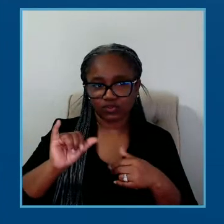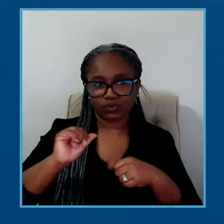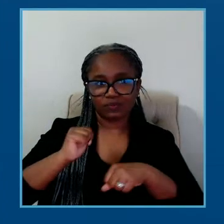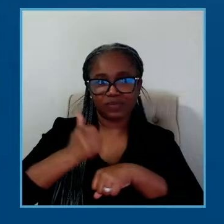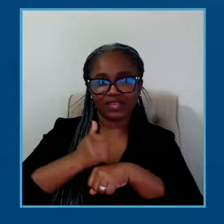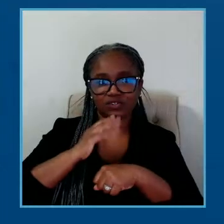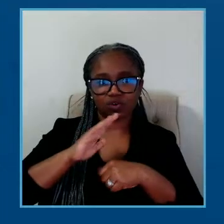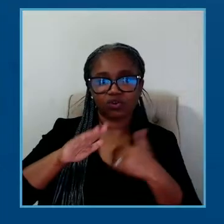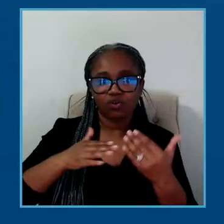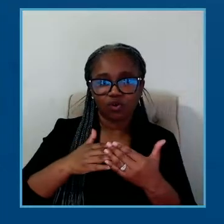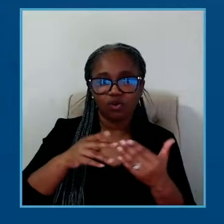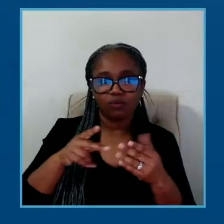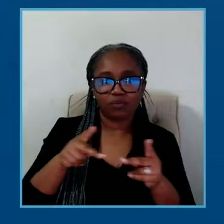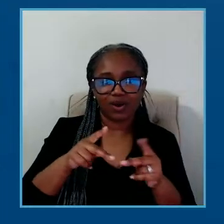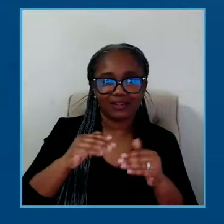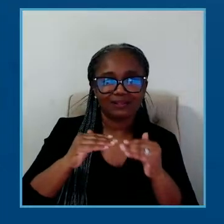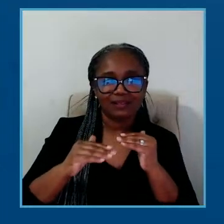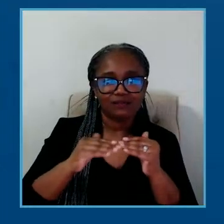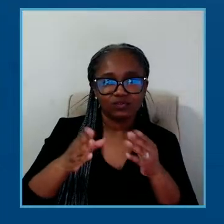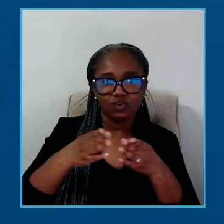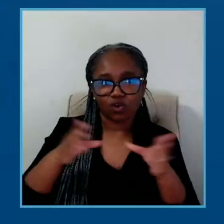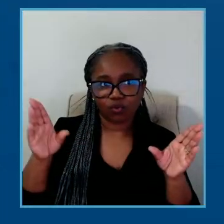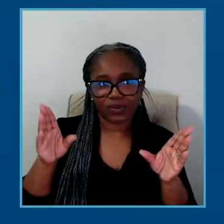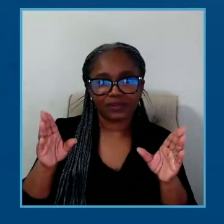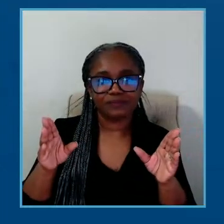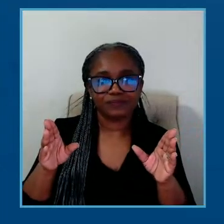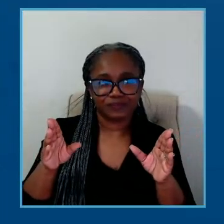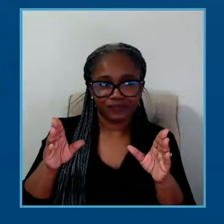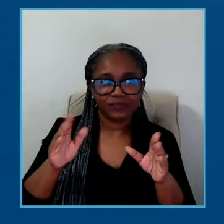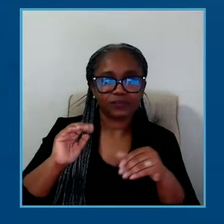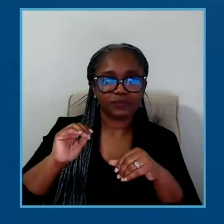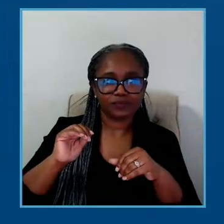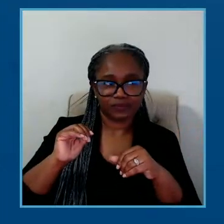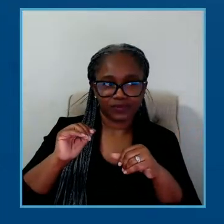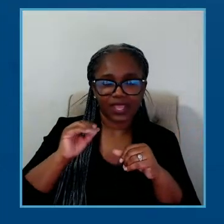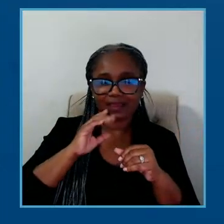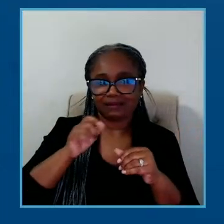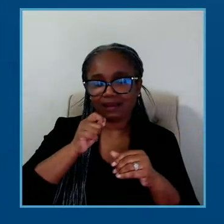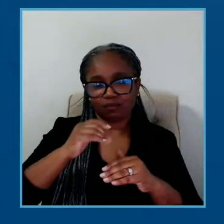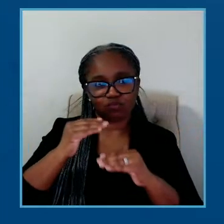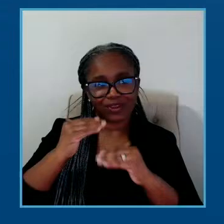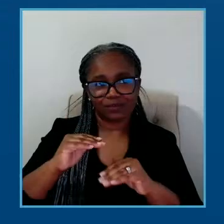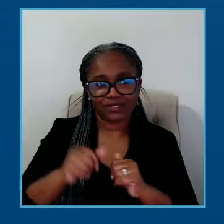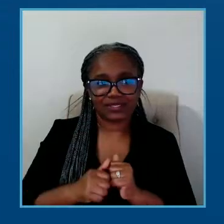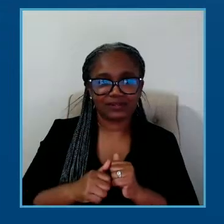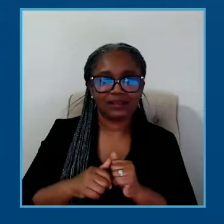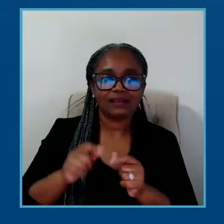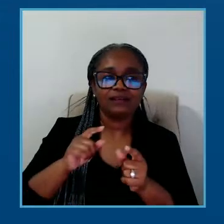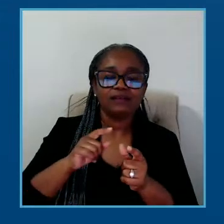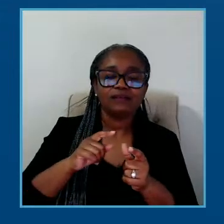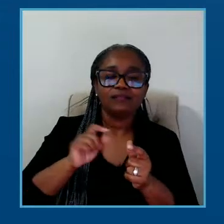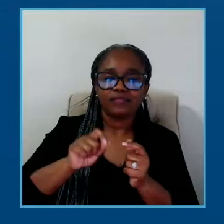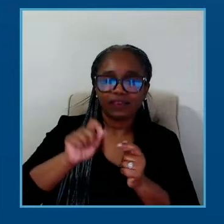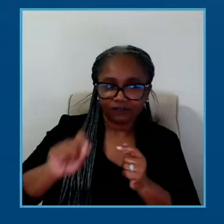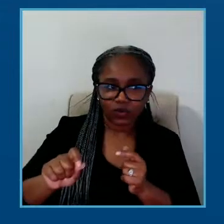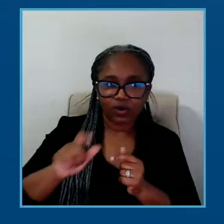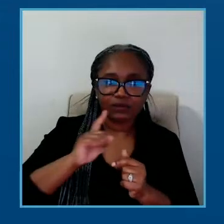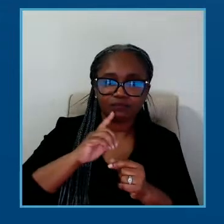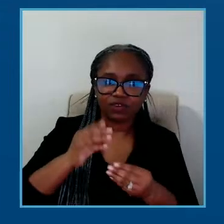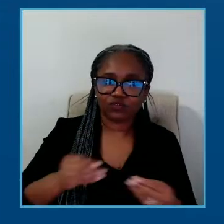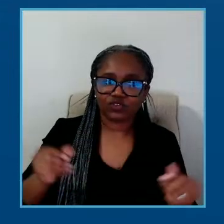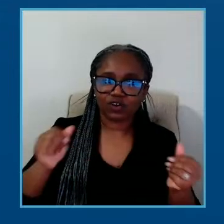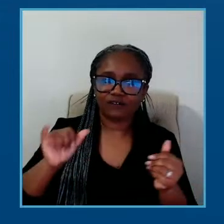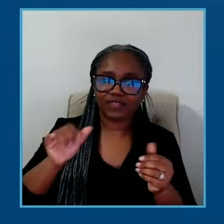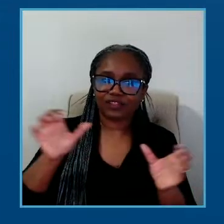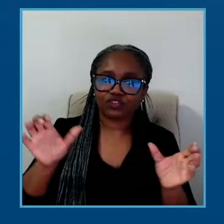the DNC of the Democratic National Committee hereby determines that the vice chair positions held by Malcolm Kenyatta and David Hogg are vacant due to violations of